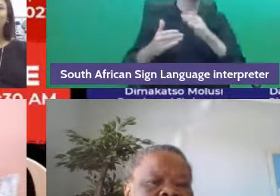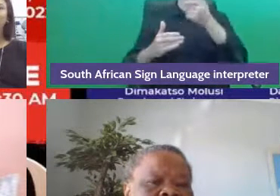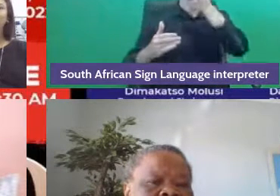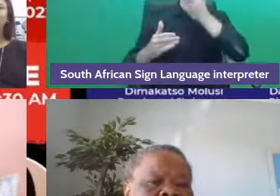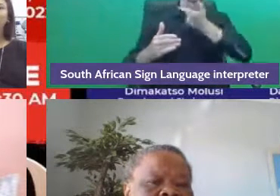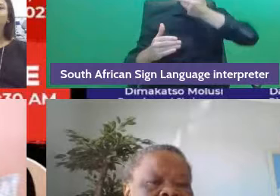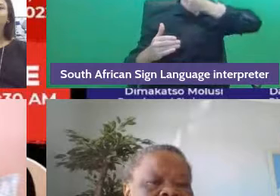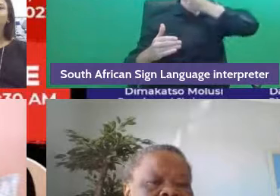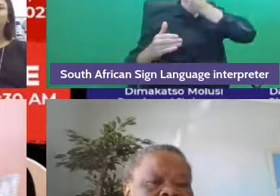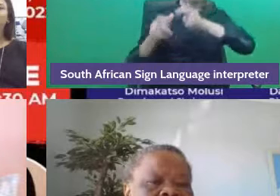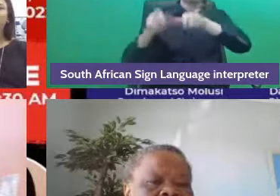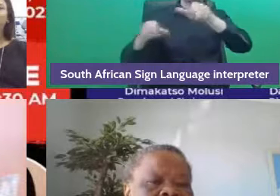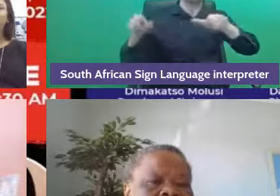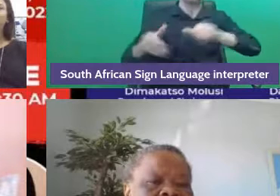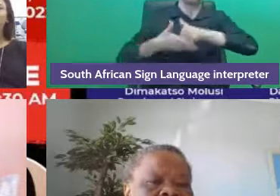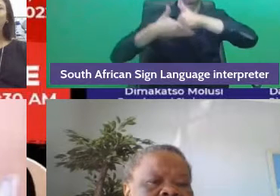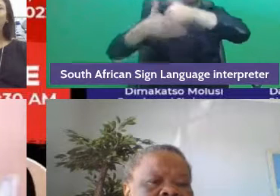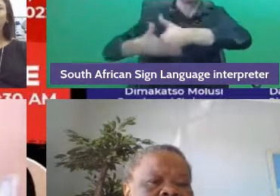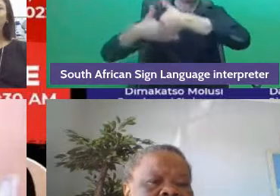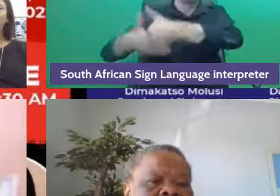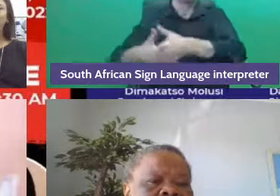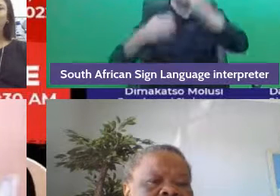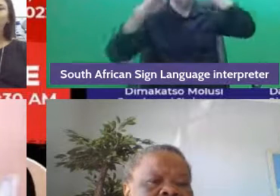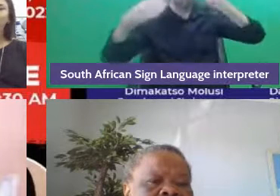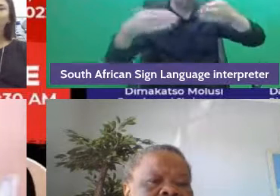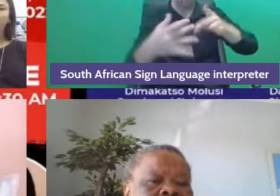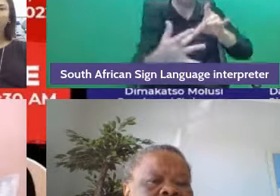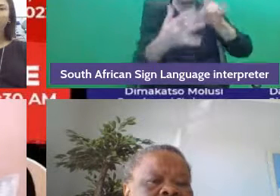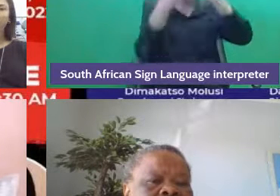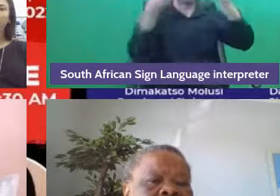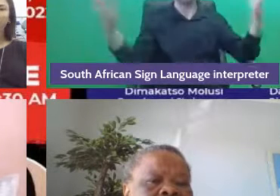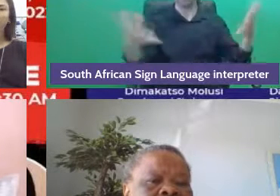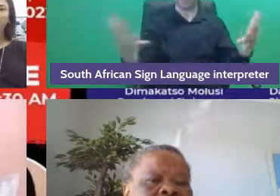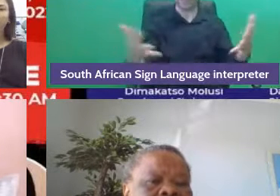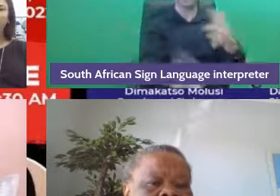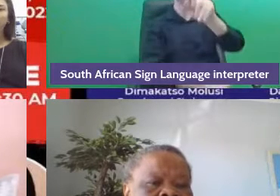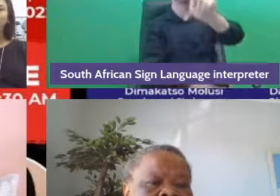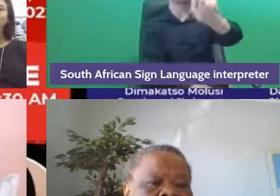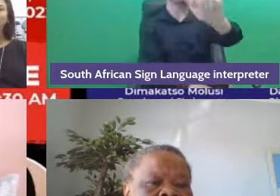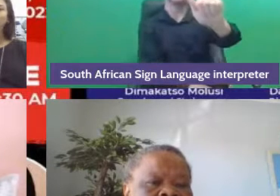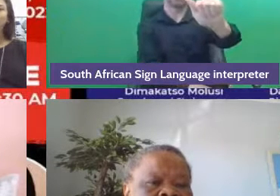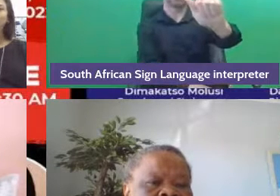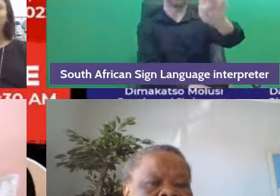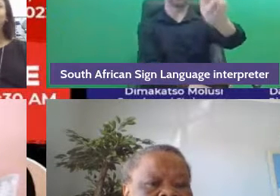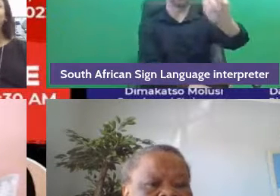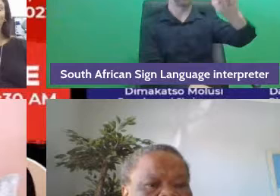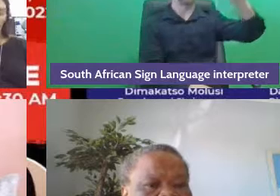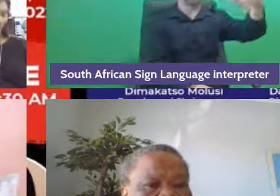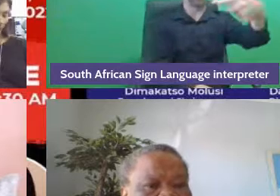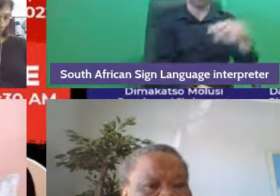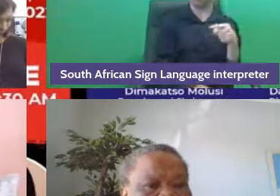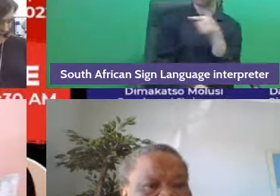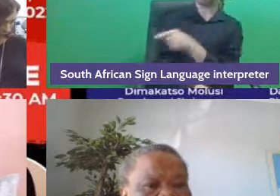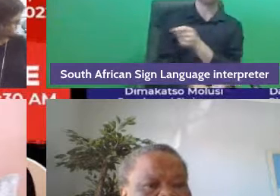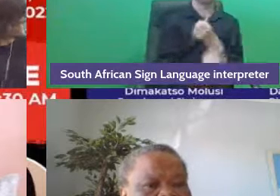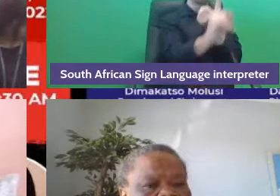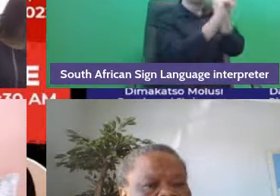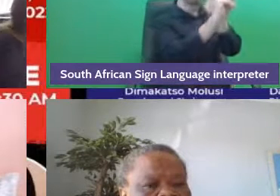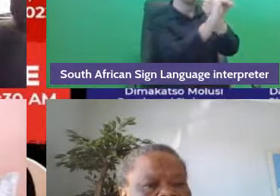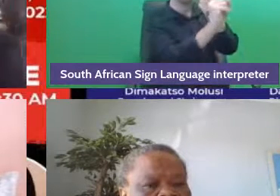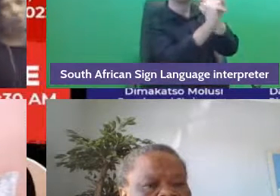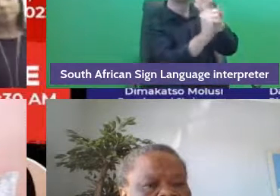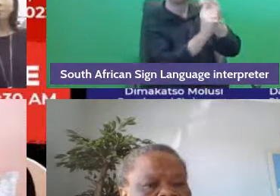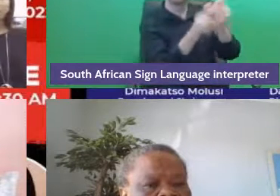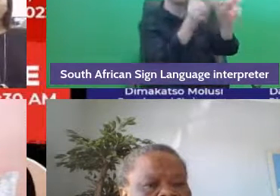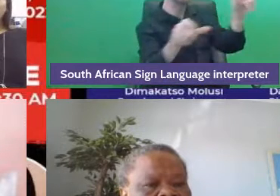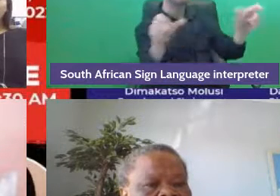specifically focusing on Greater Taung as a whole. The Bahamutibi organization advocates for the rights of other marginalized